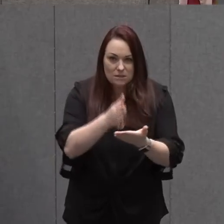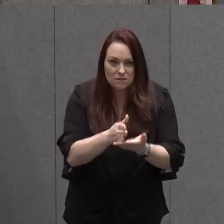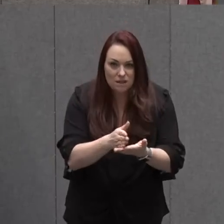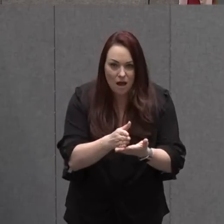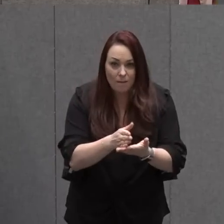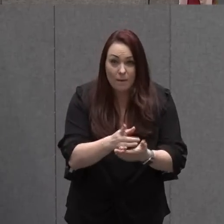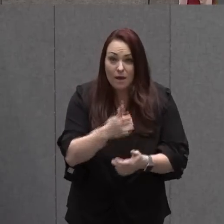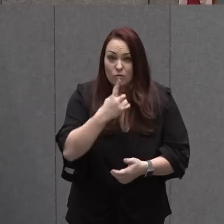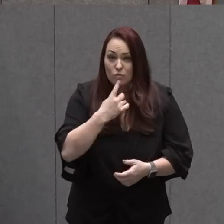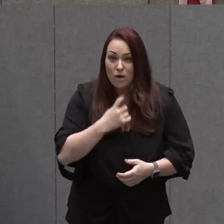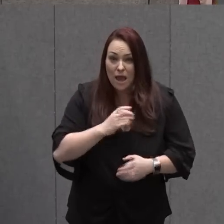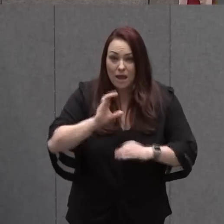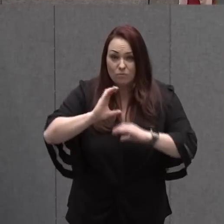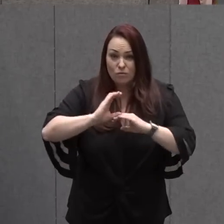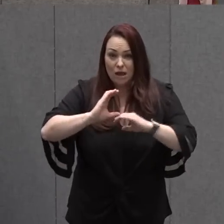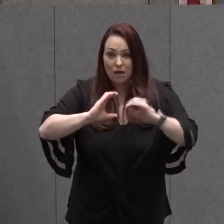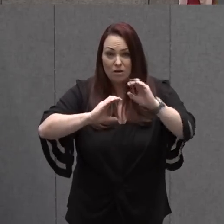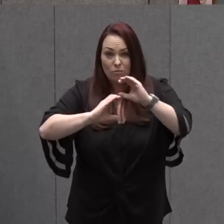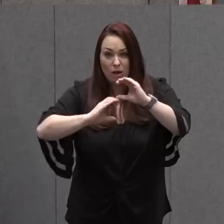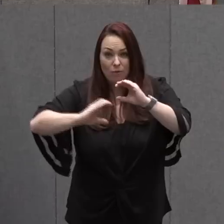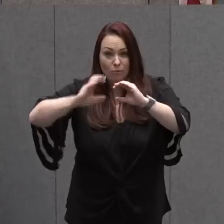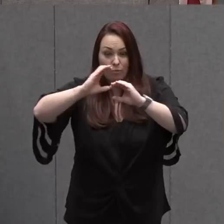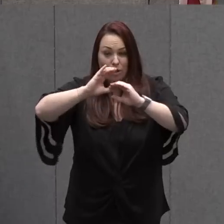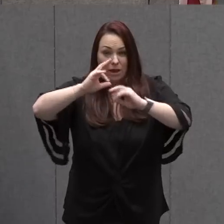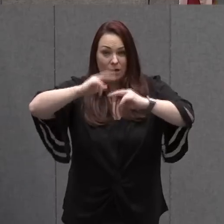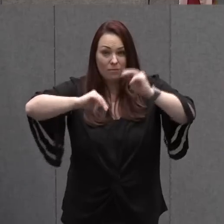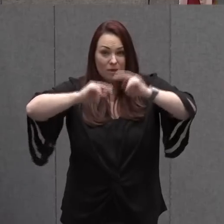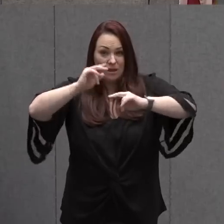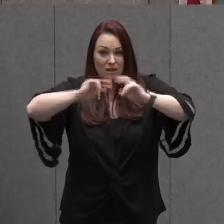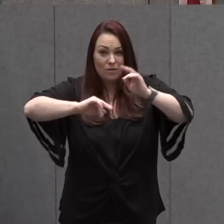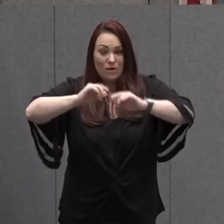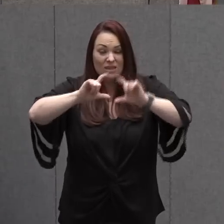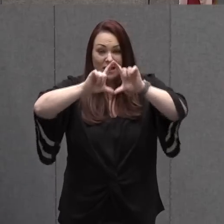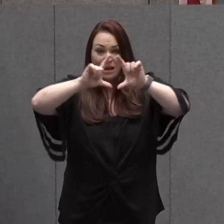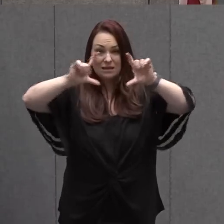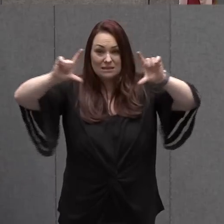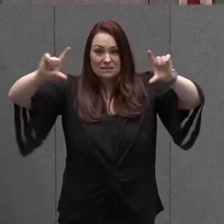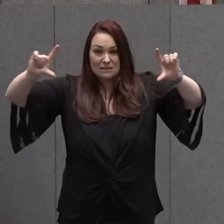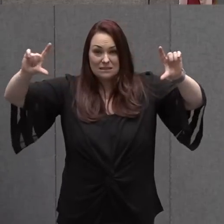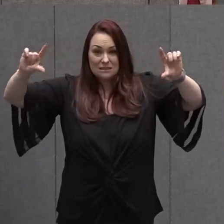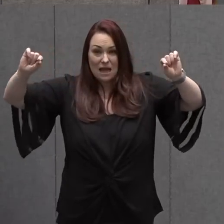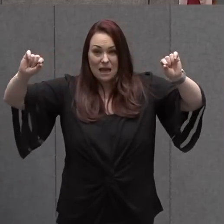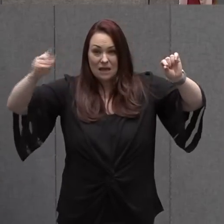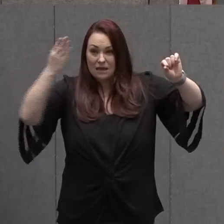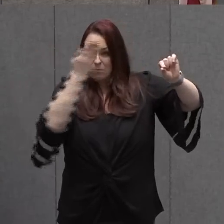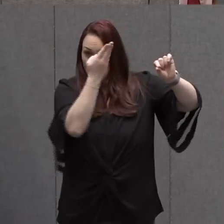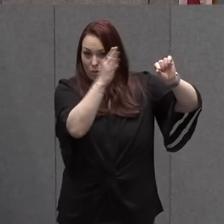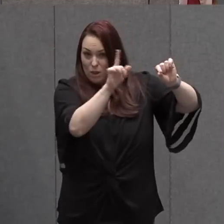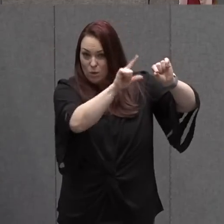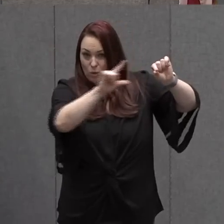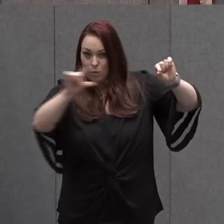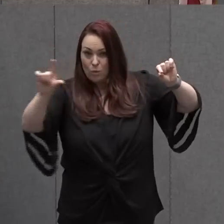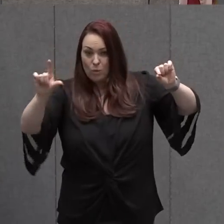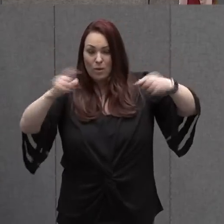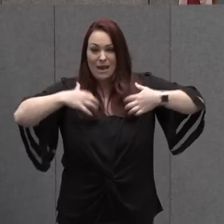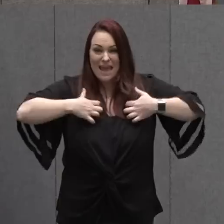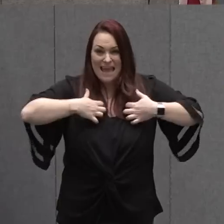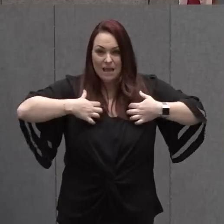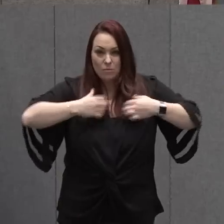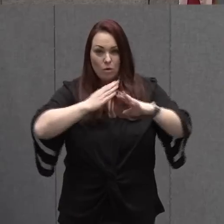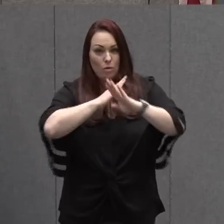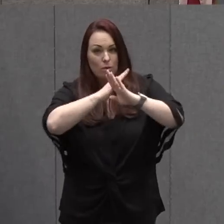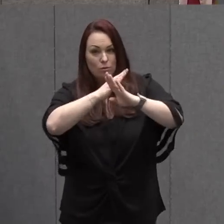brick building with a sign in blue letters, Animal Protection Shelter. And inside